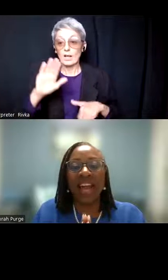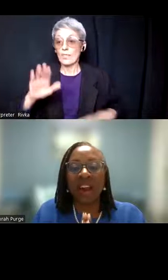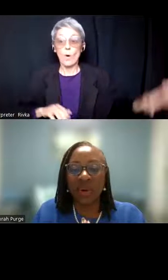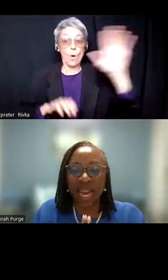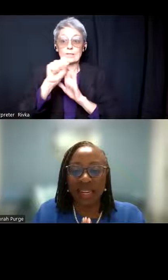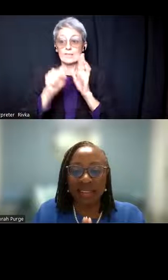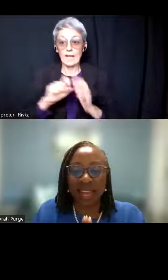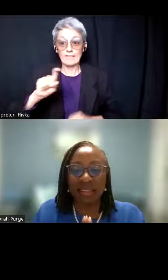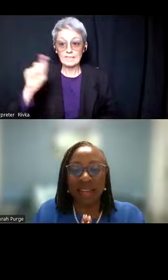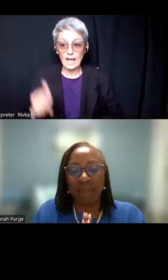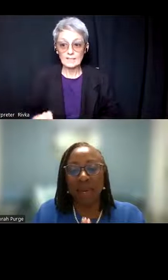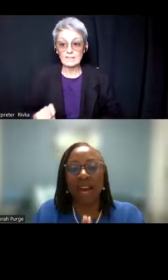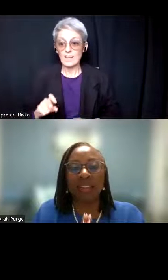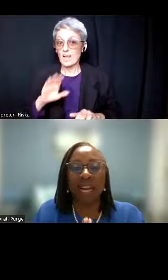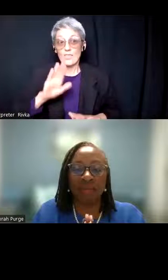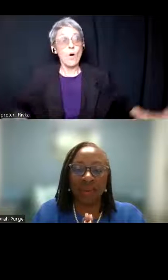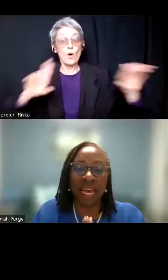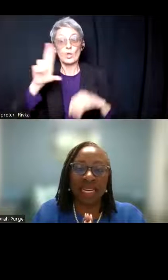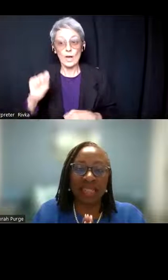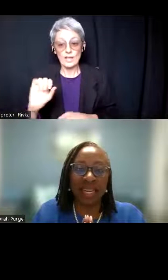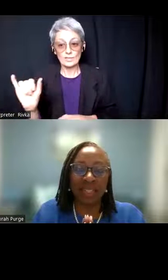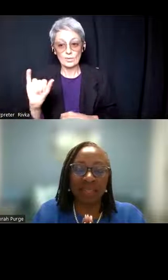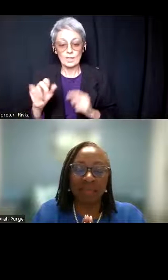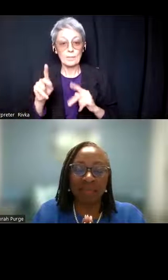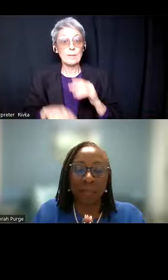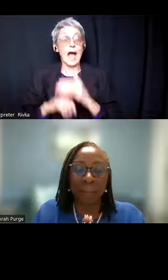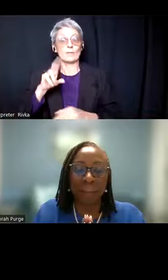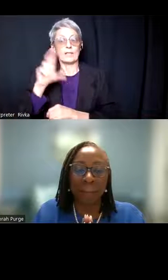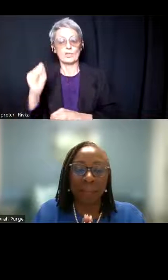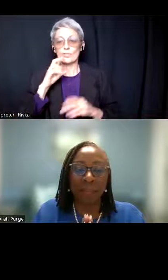the entire United States and people outside of the United States.